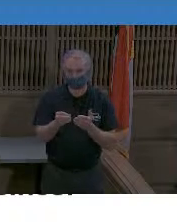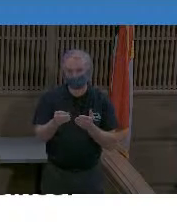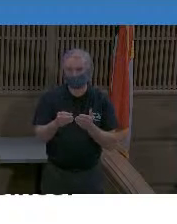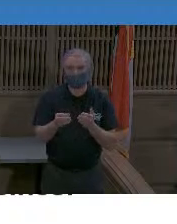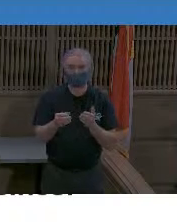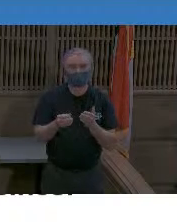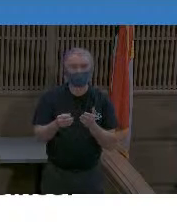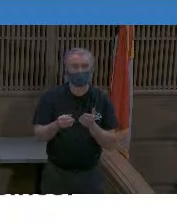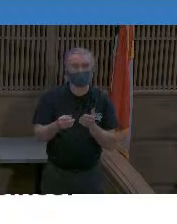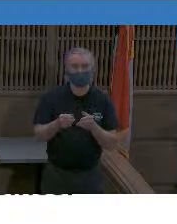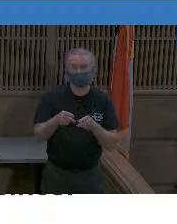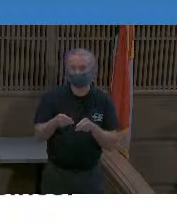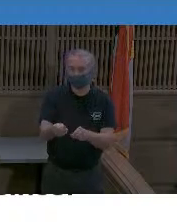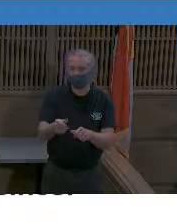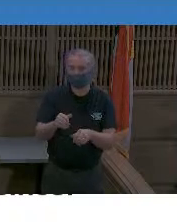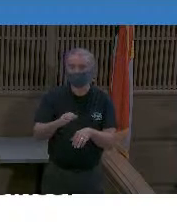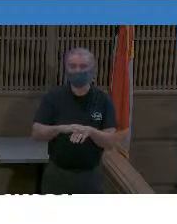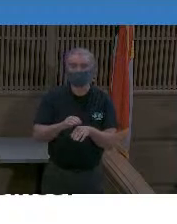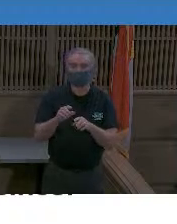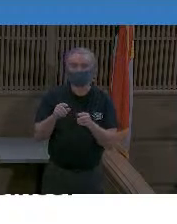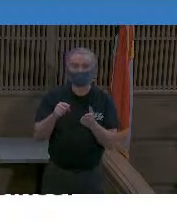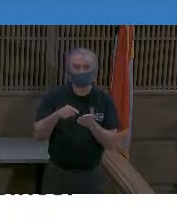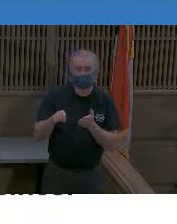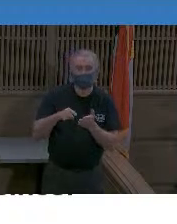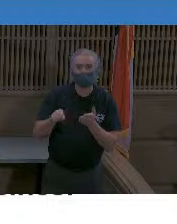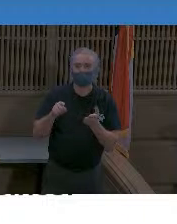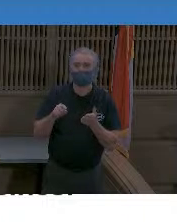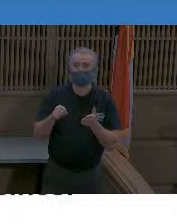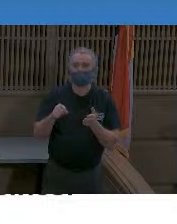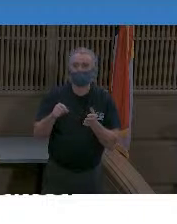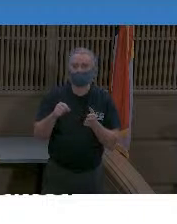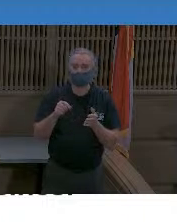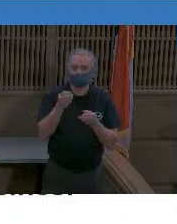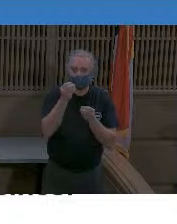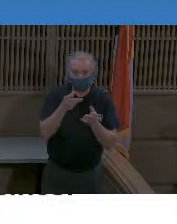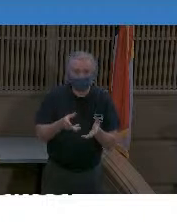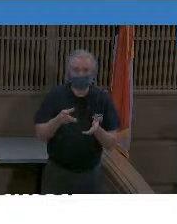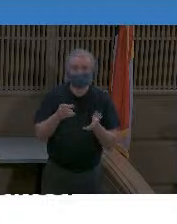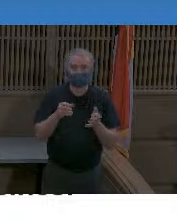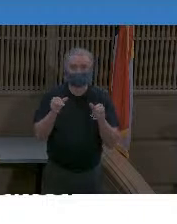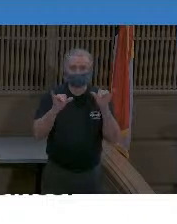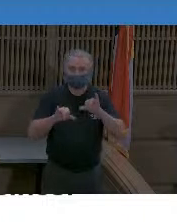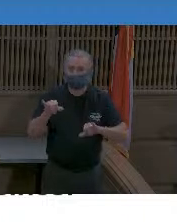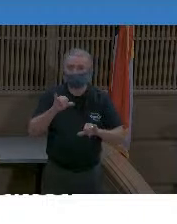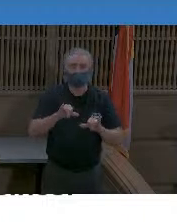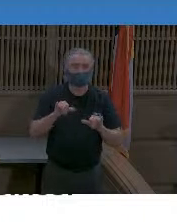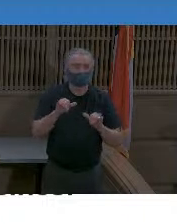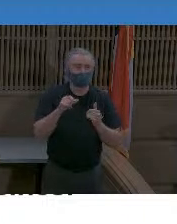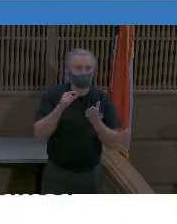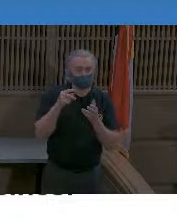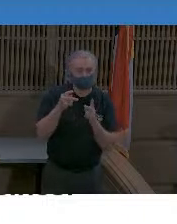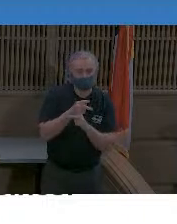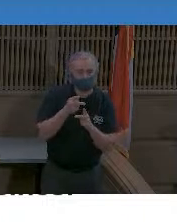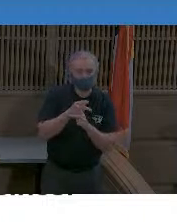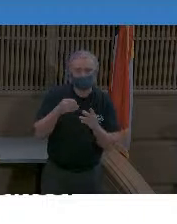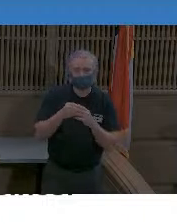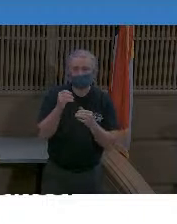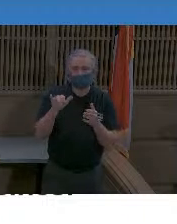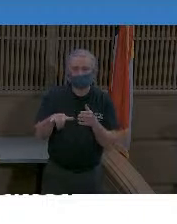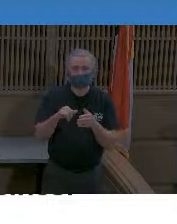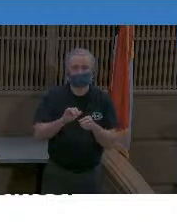focus of all of these medical doctors, researchers, scientists on one issue.